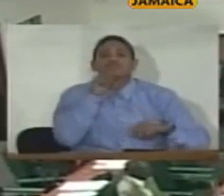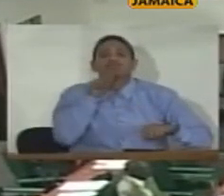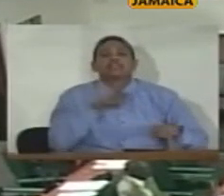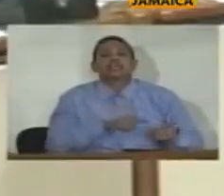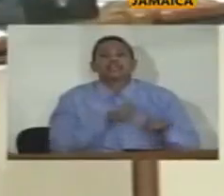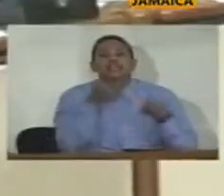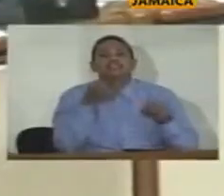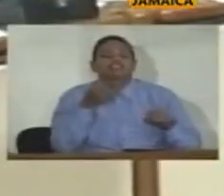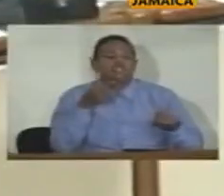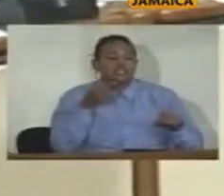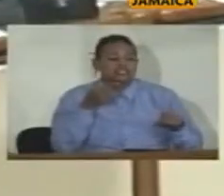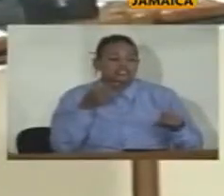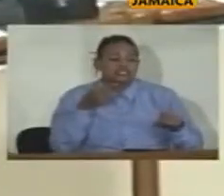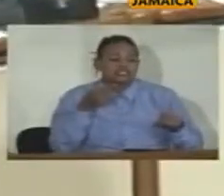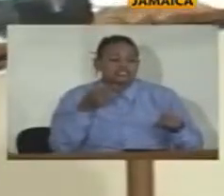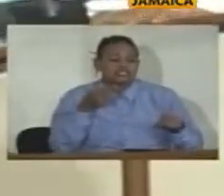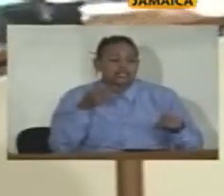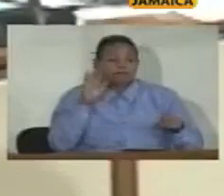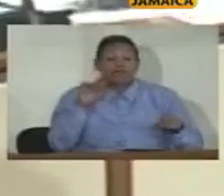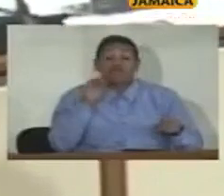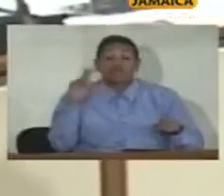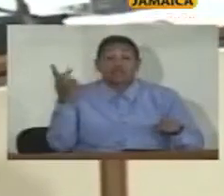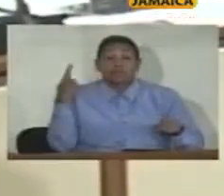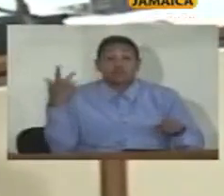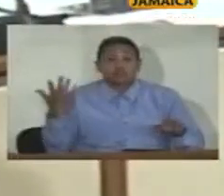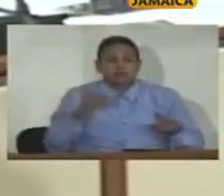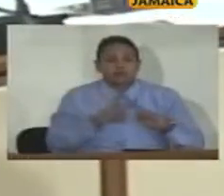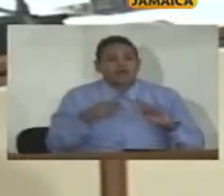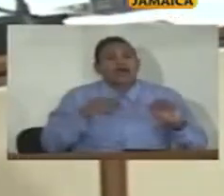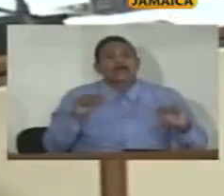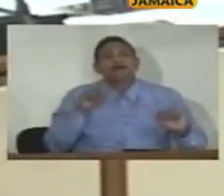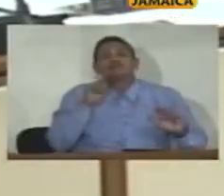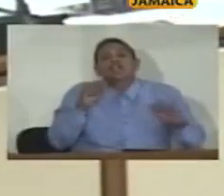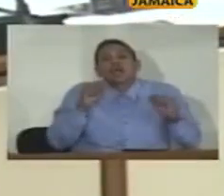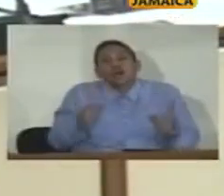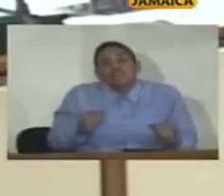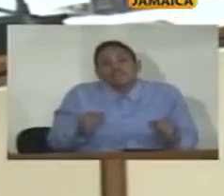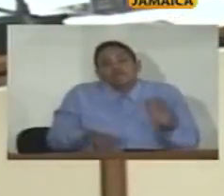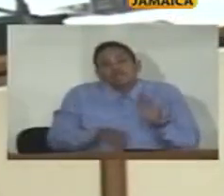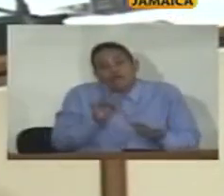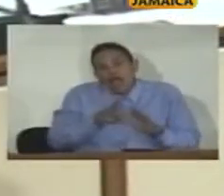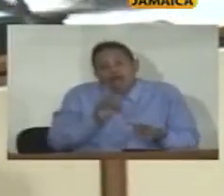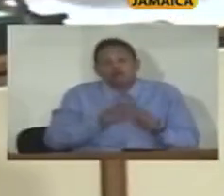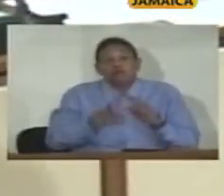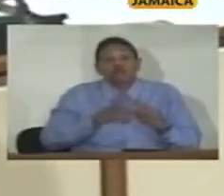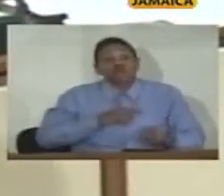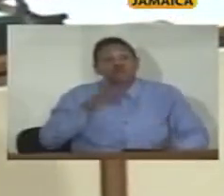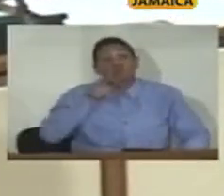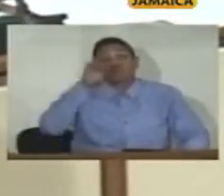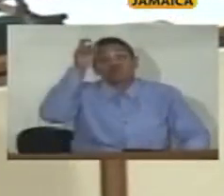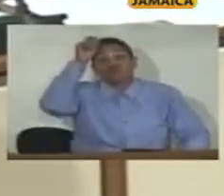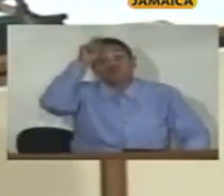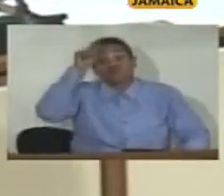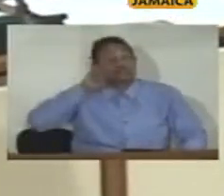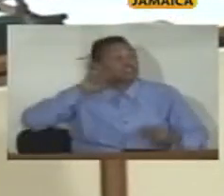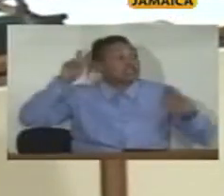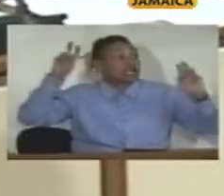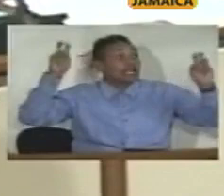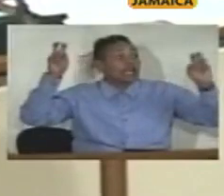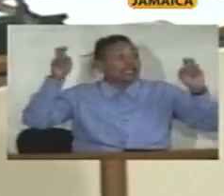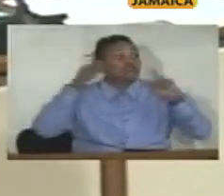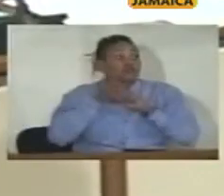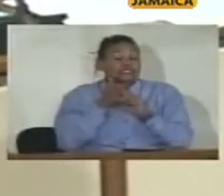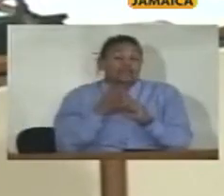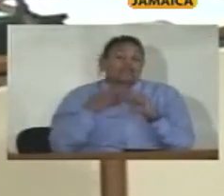initiated by the principal, but I can confirm that. But my understanding is that the matter was, I